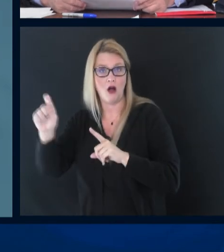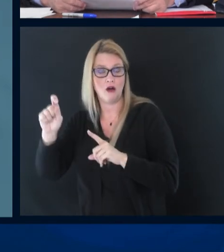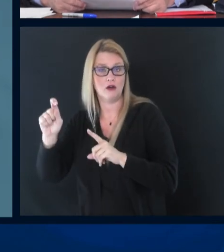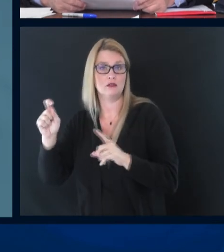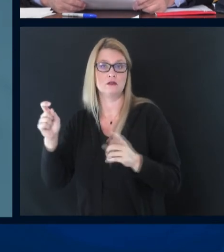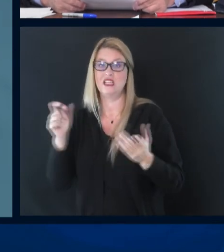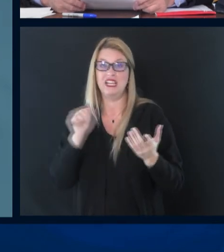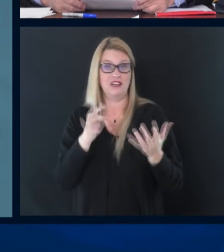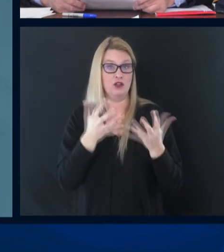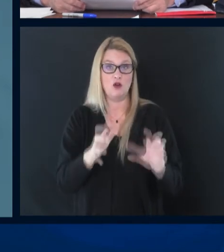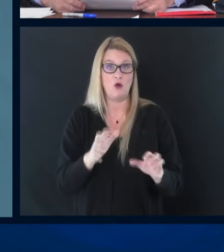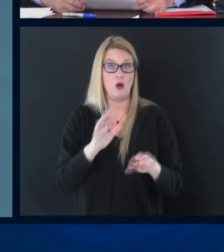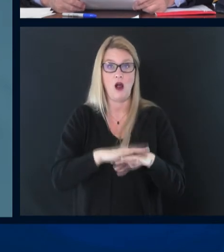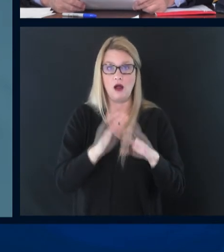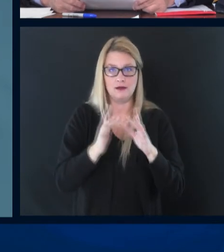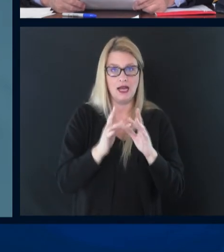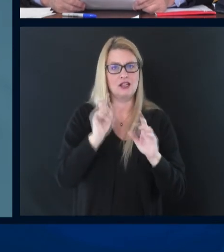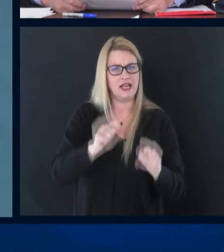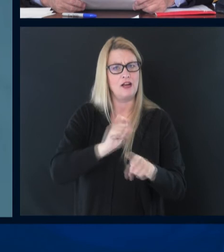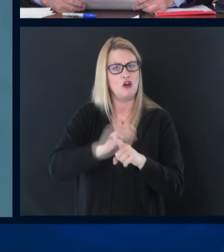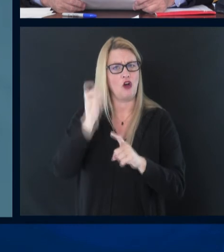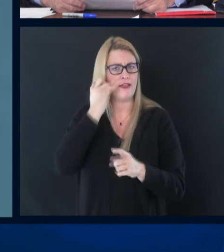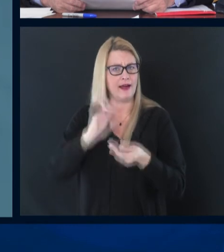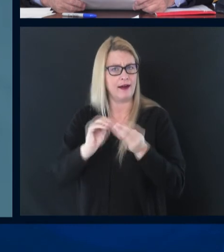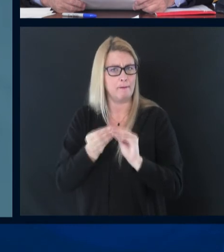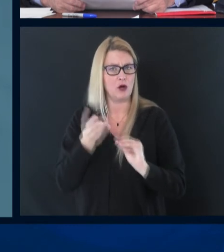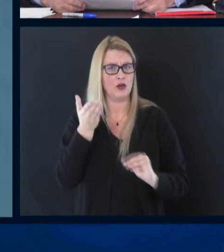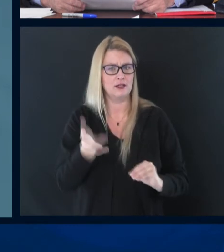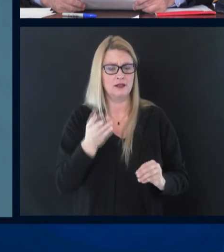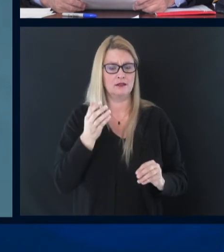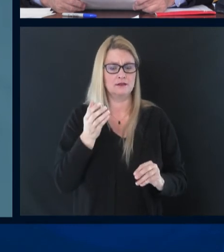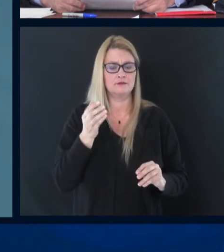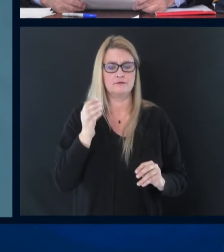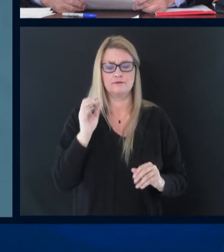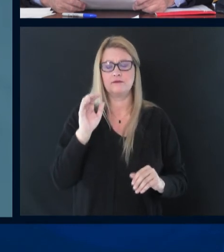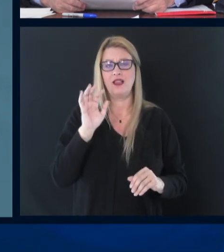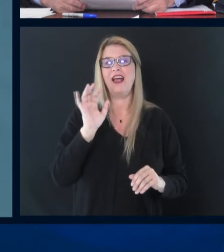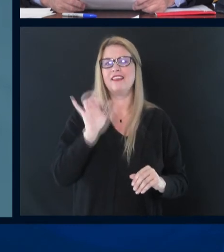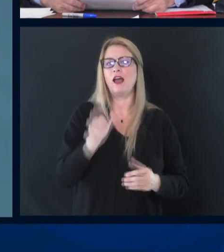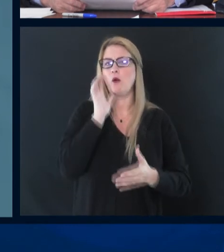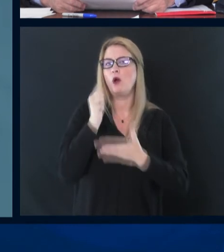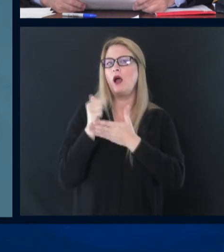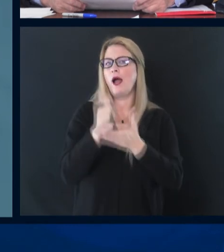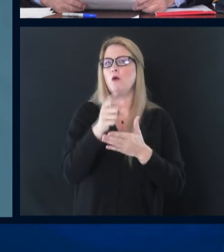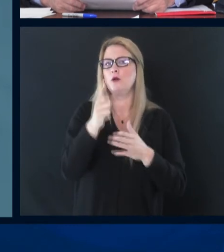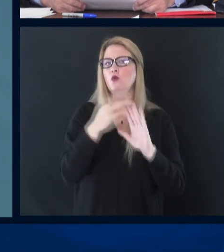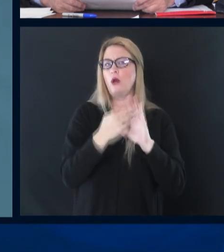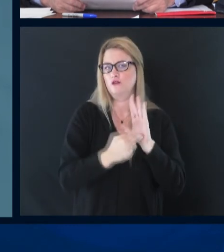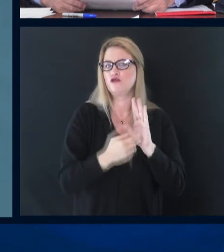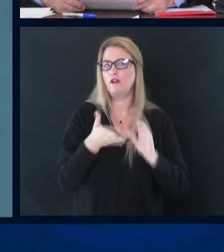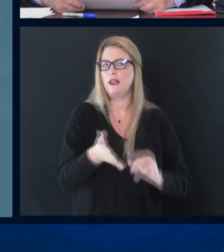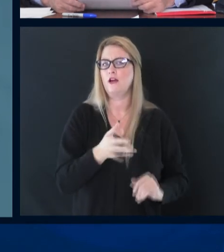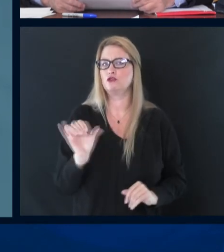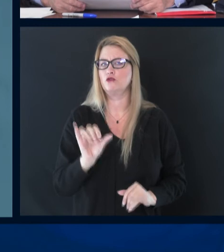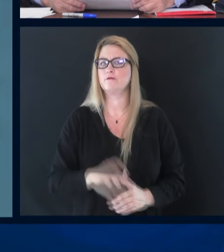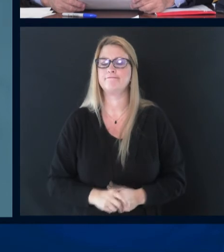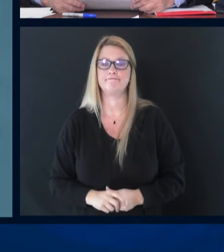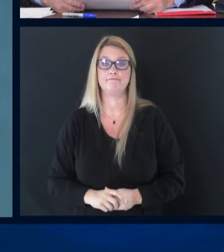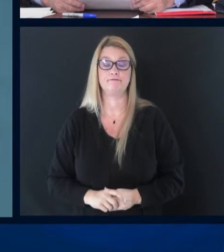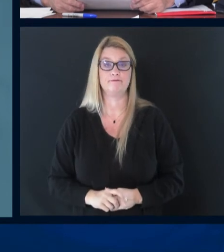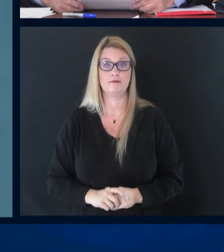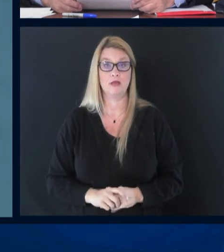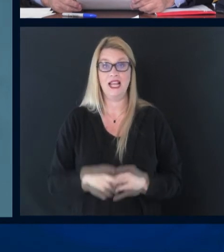do it online, the COVID vaccine info line, and they'll help you get pre-registered. For those that don't